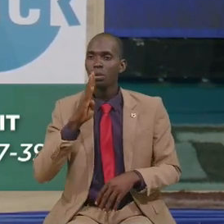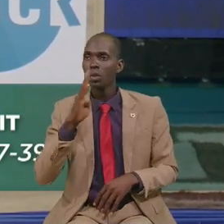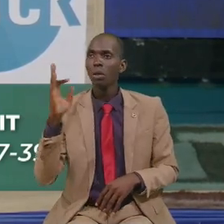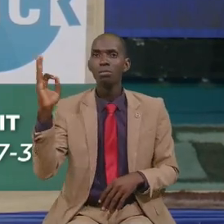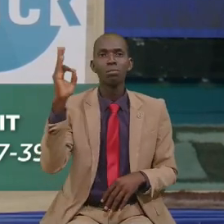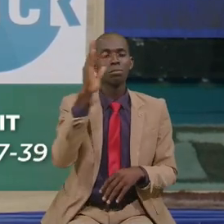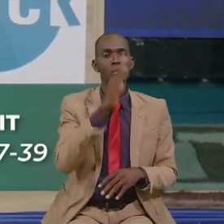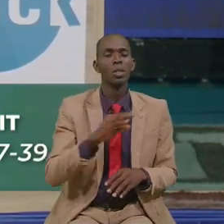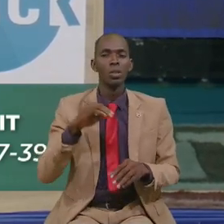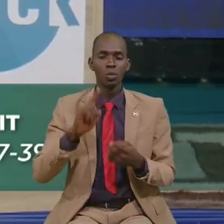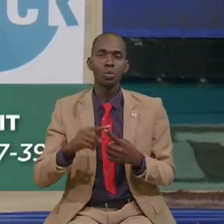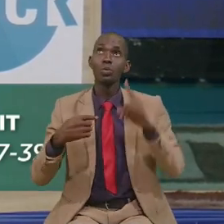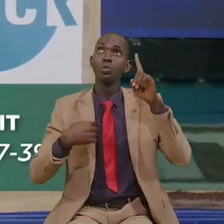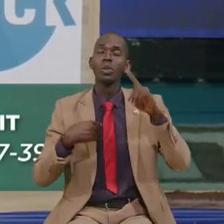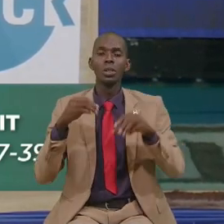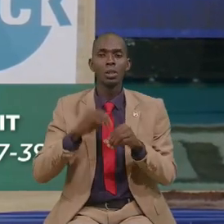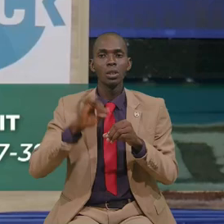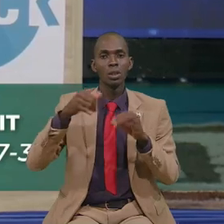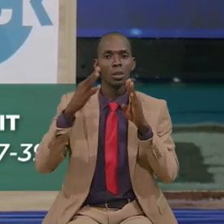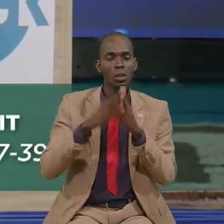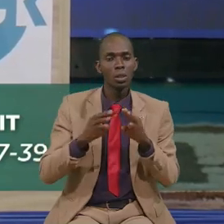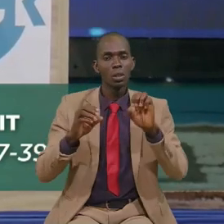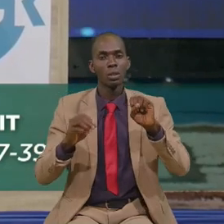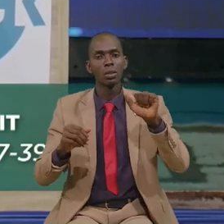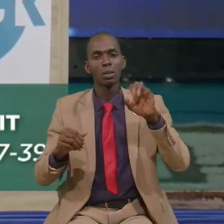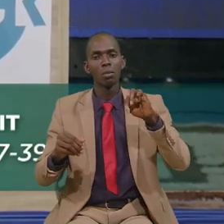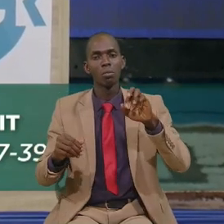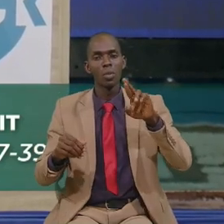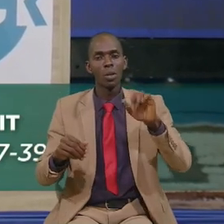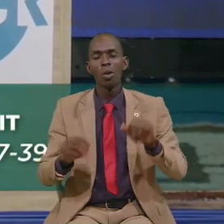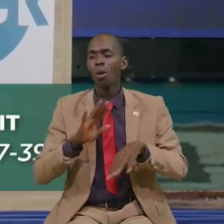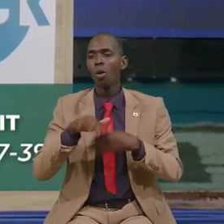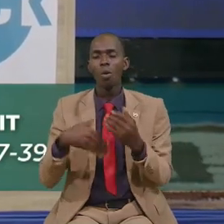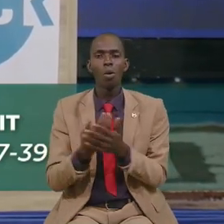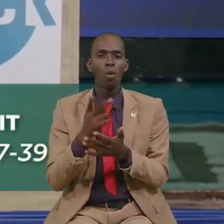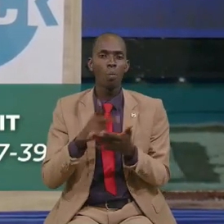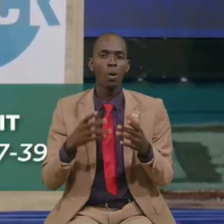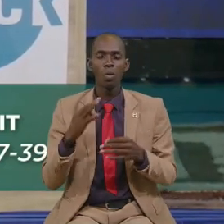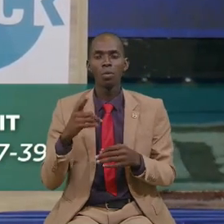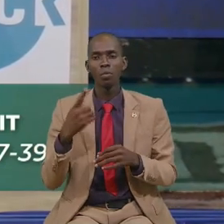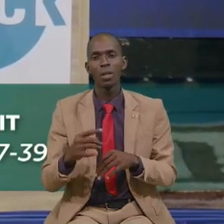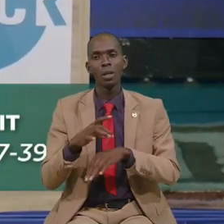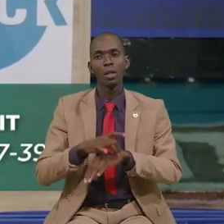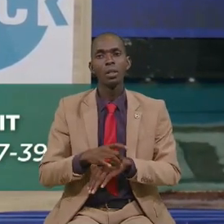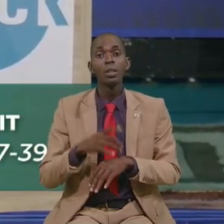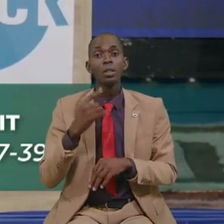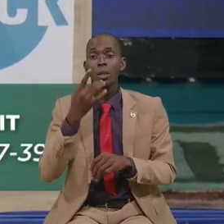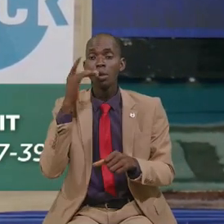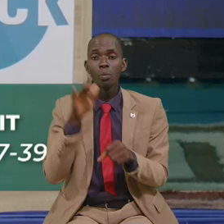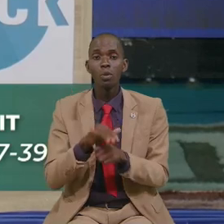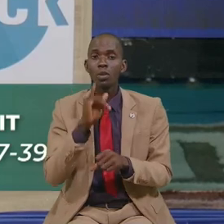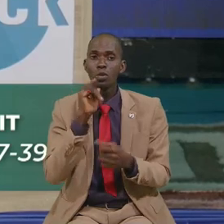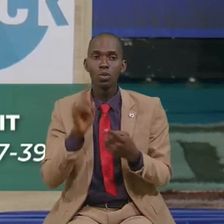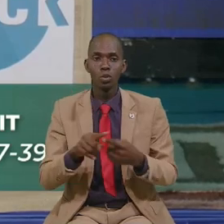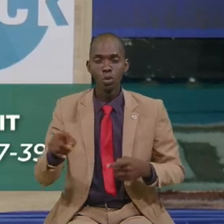me in Jerusalem, Judea, Samaria, unto the uttermost part of the earth. The promise is unto